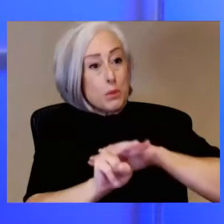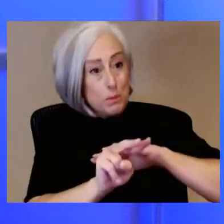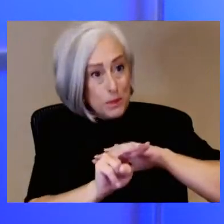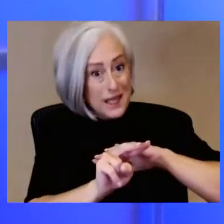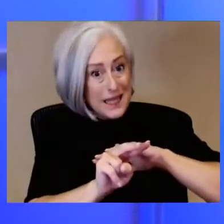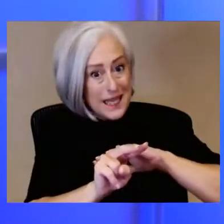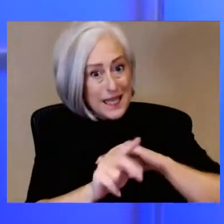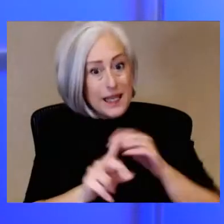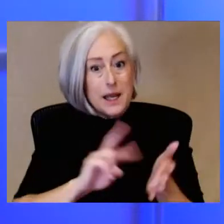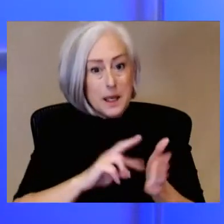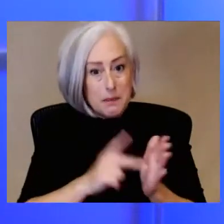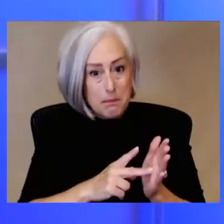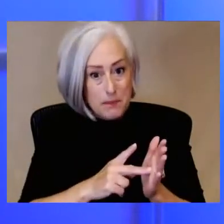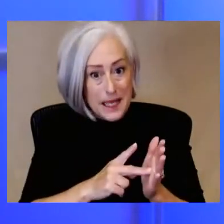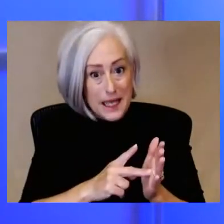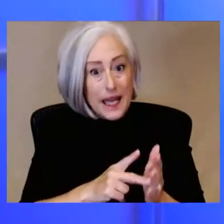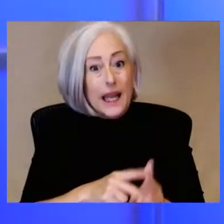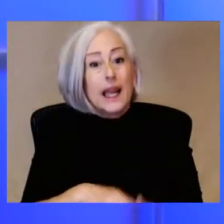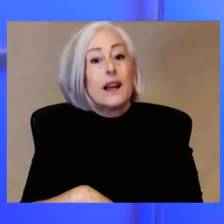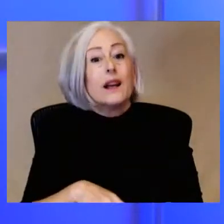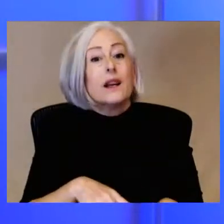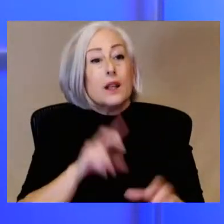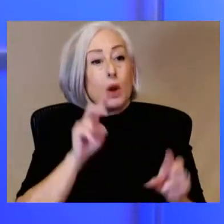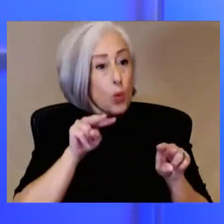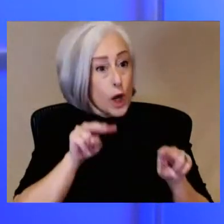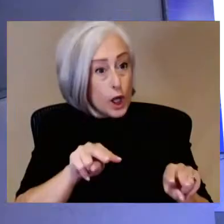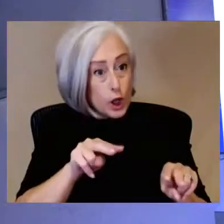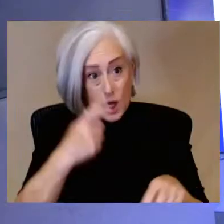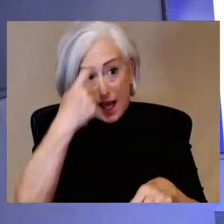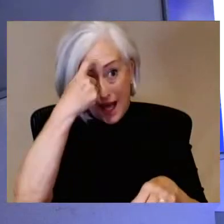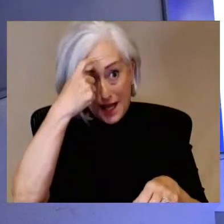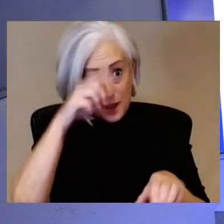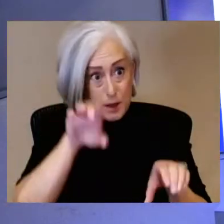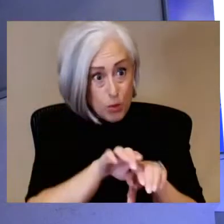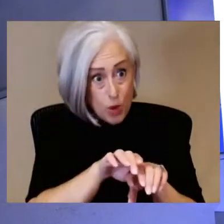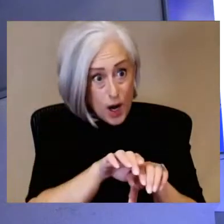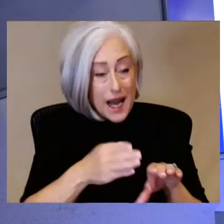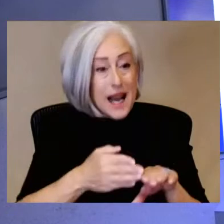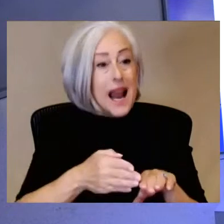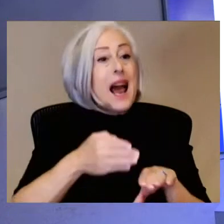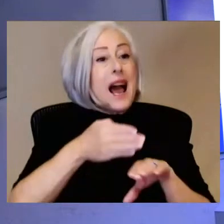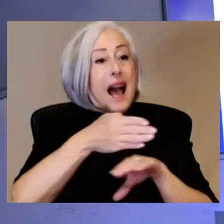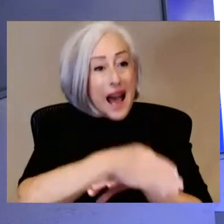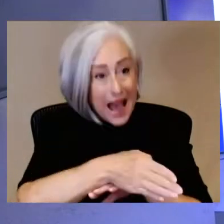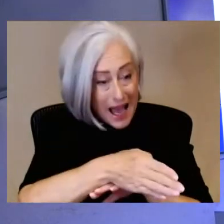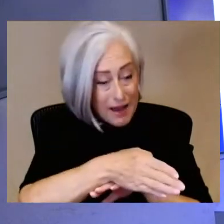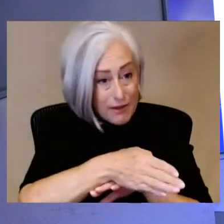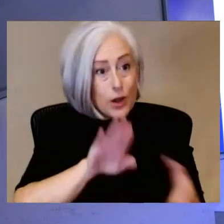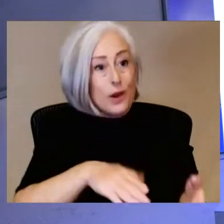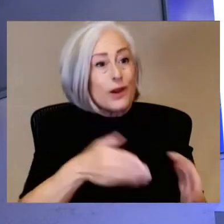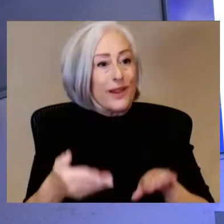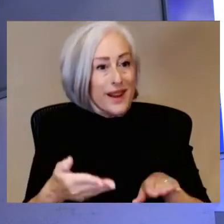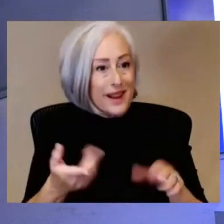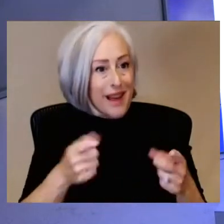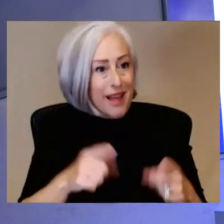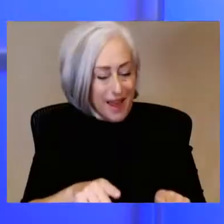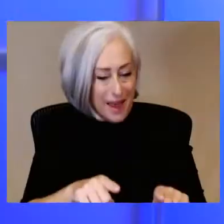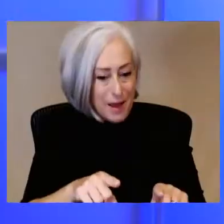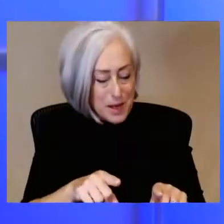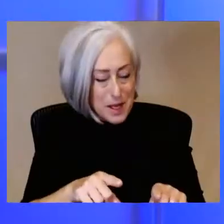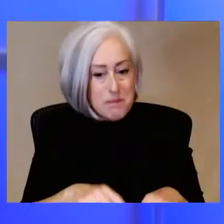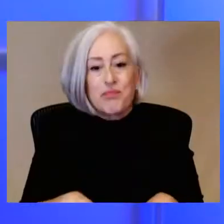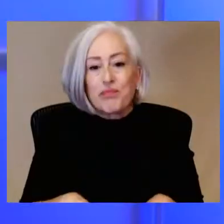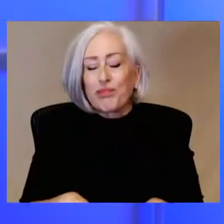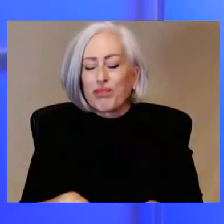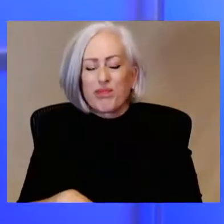at the brain under the microscope after somebody died. So that's not a good way to make a diagnosis before death then, right? No, we don't not like at all. that. Yeah, okay. No. Good. And in the last